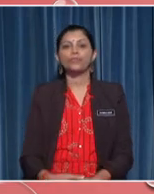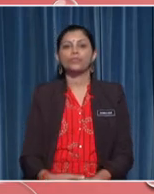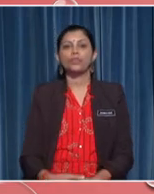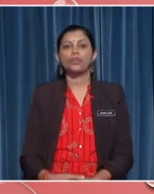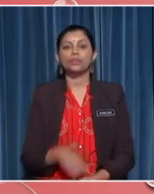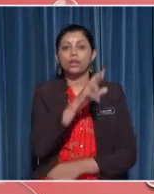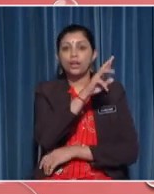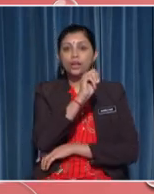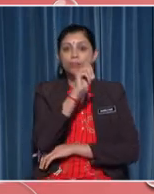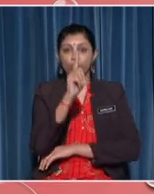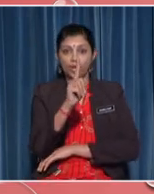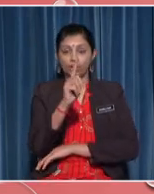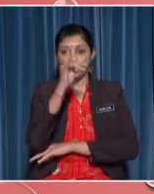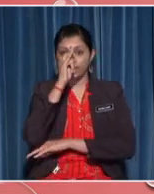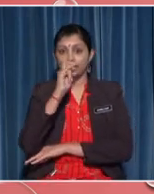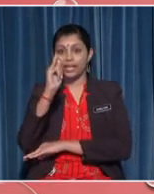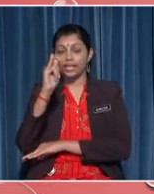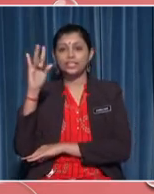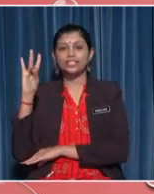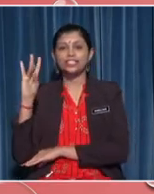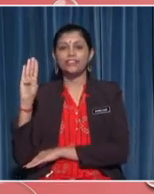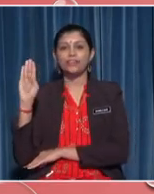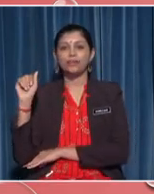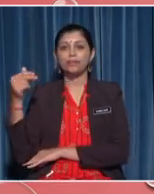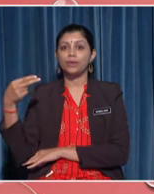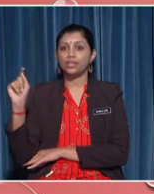Thailand is 7 baht.